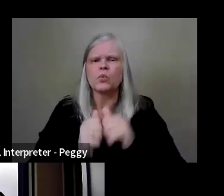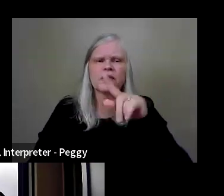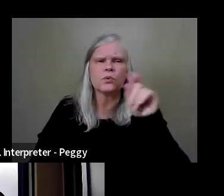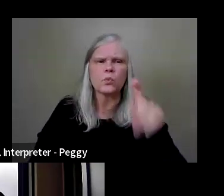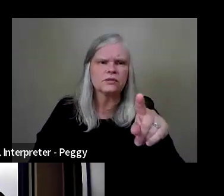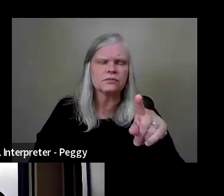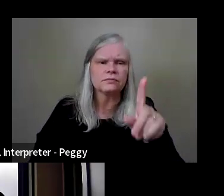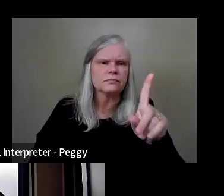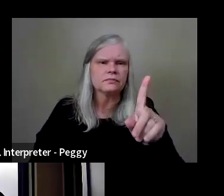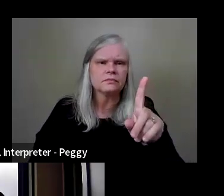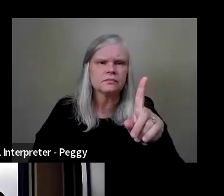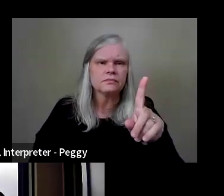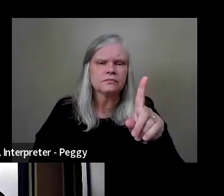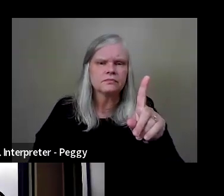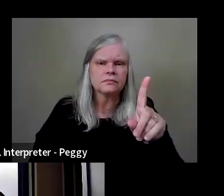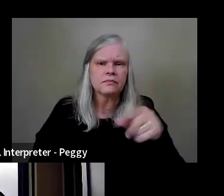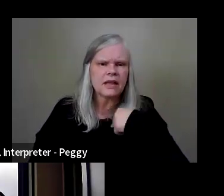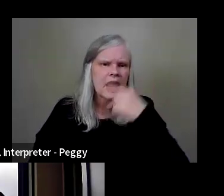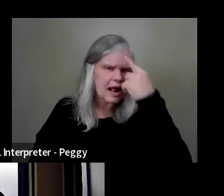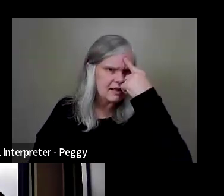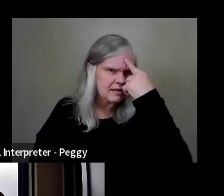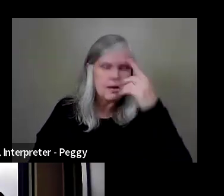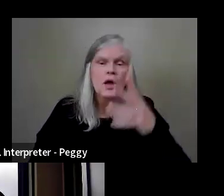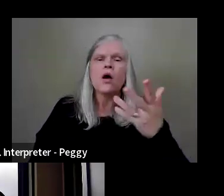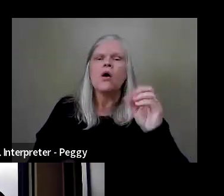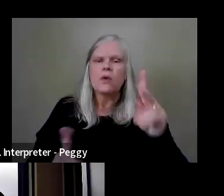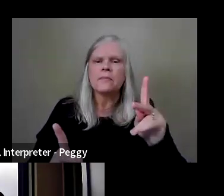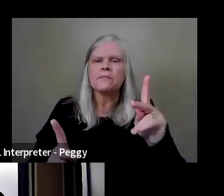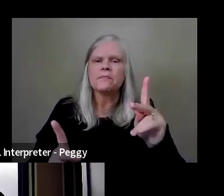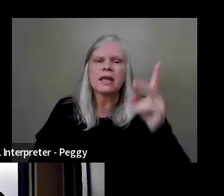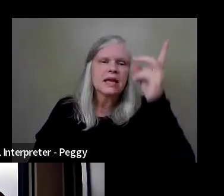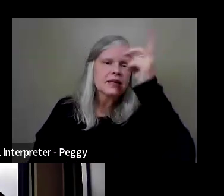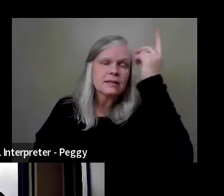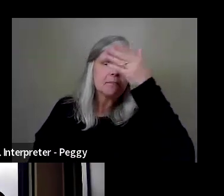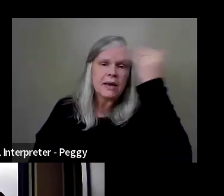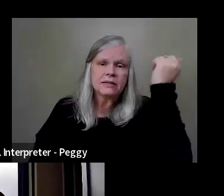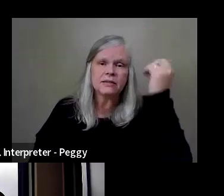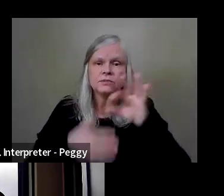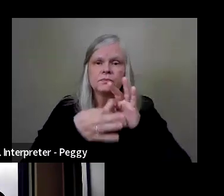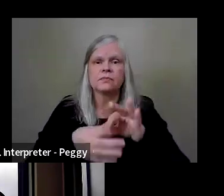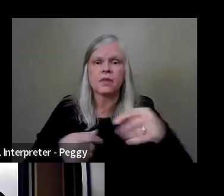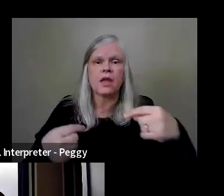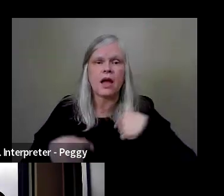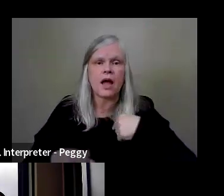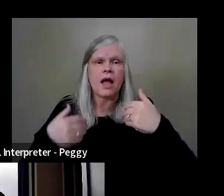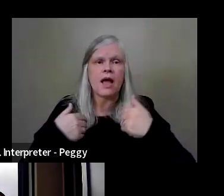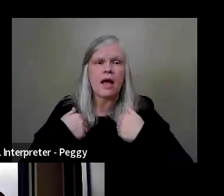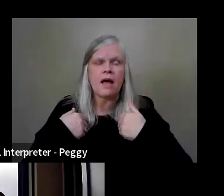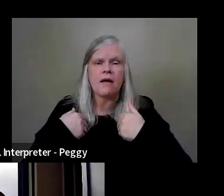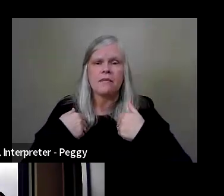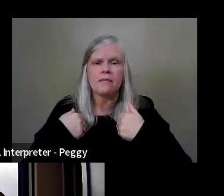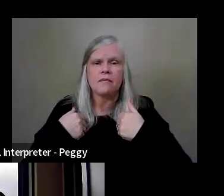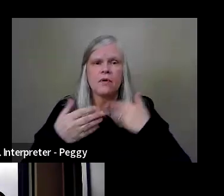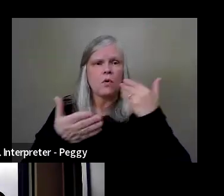and well, I think I could do these well. So my question, dementia related question, is I have a